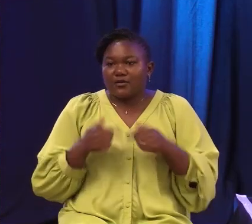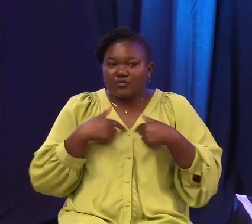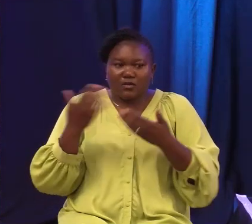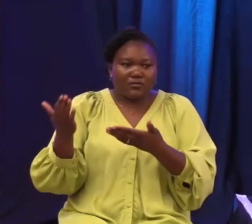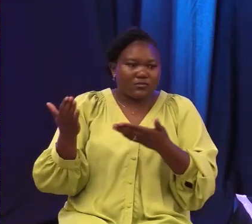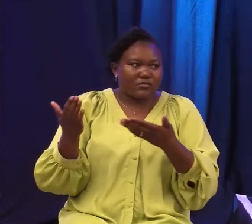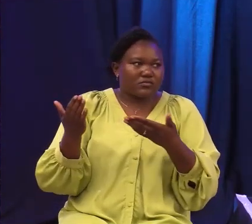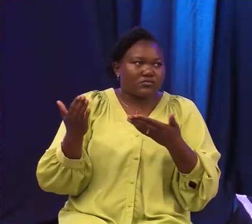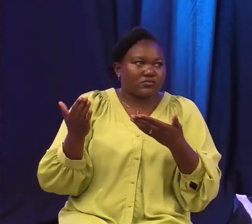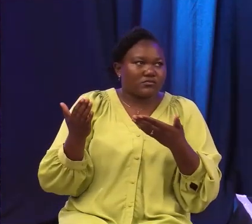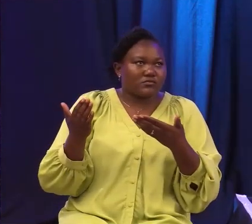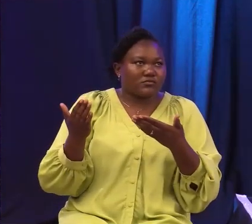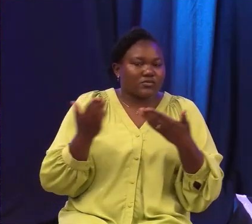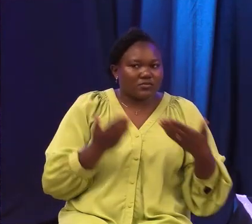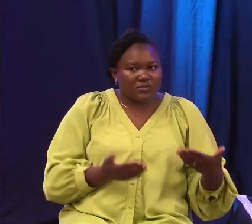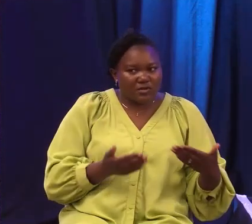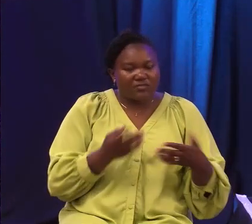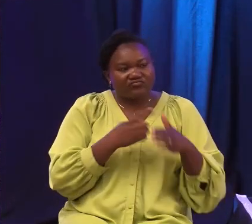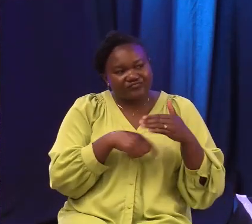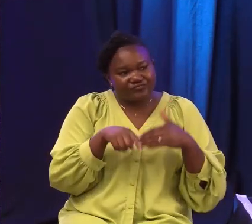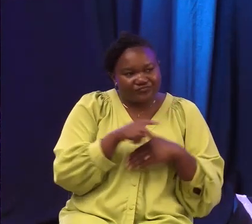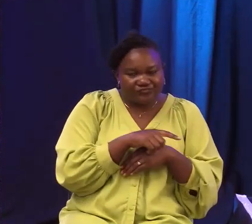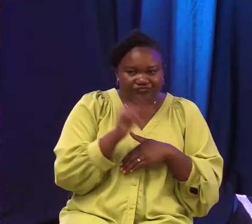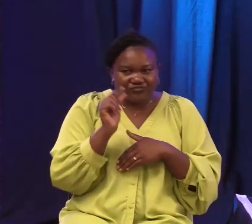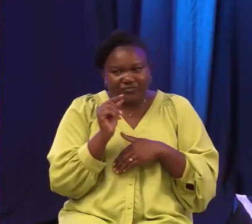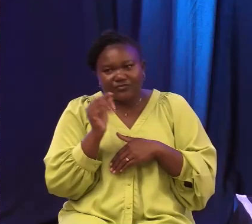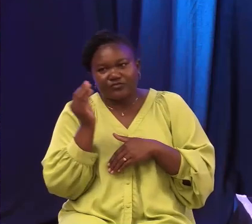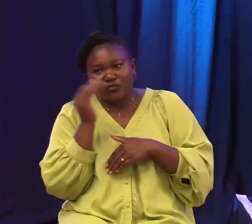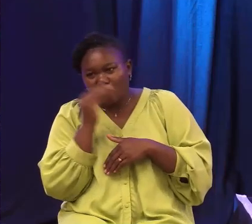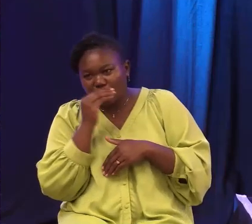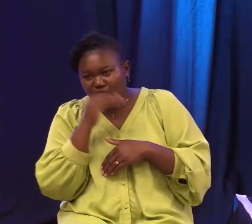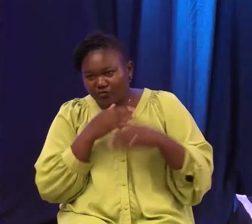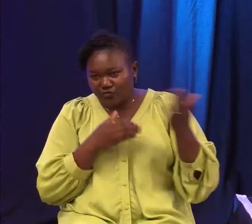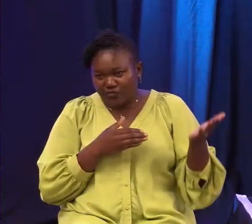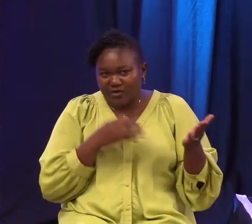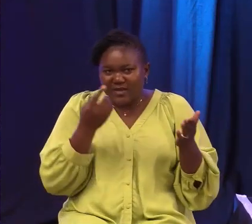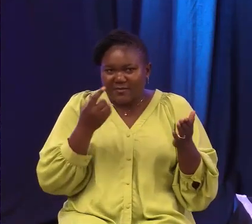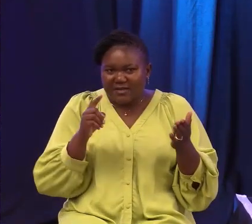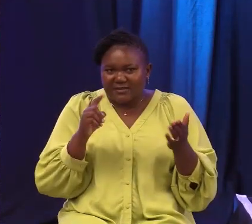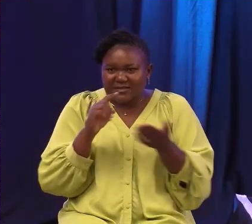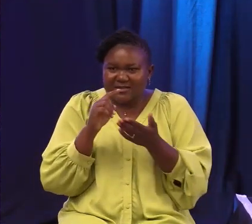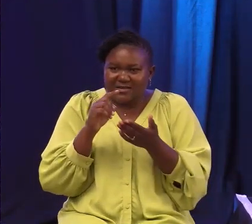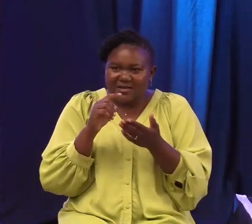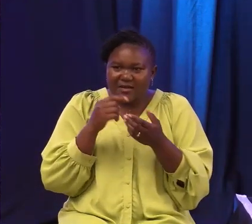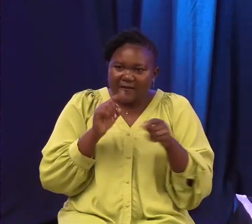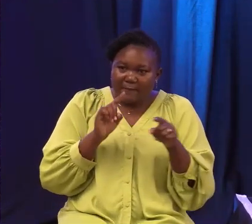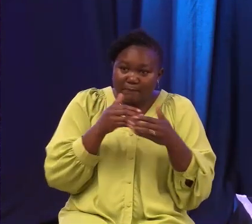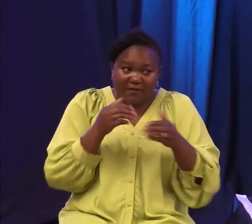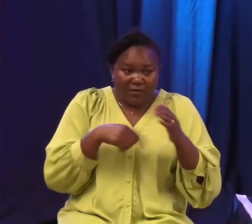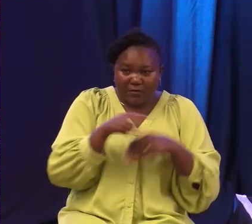welcome to go outside. There are refreshments, but first we'll take some time for a photo op.